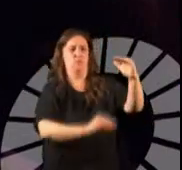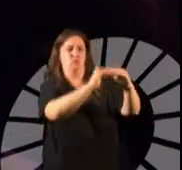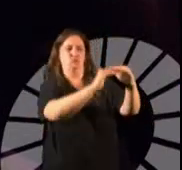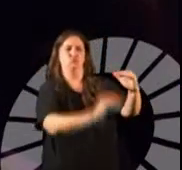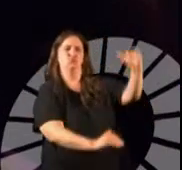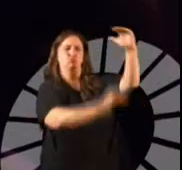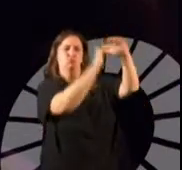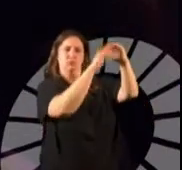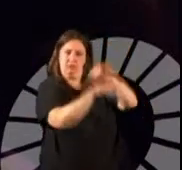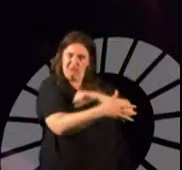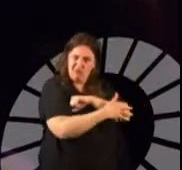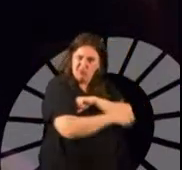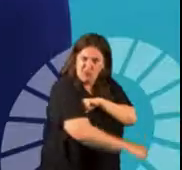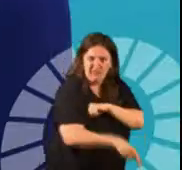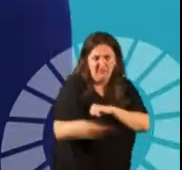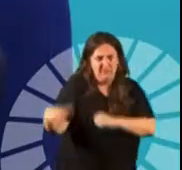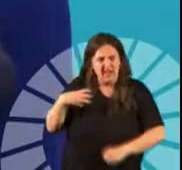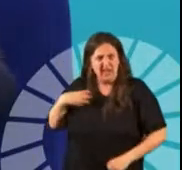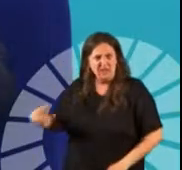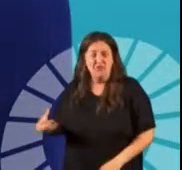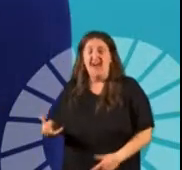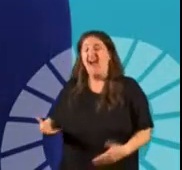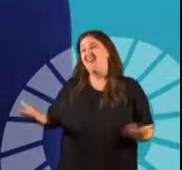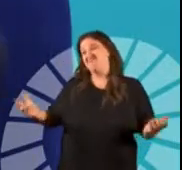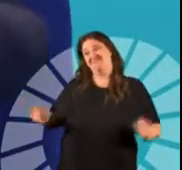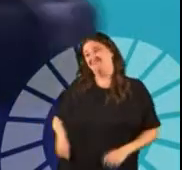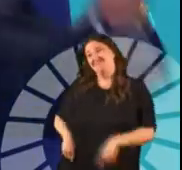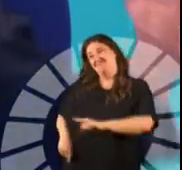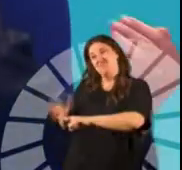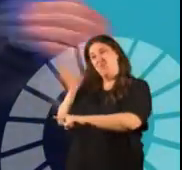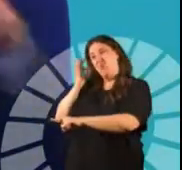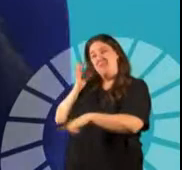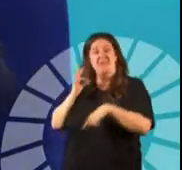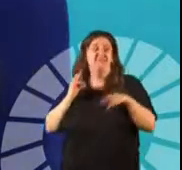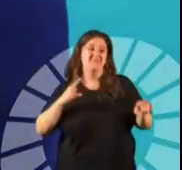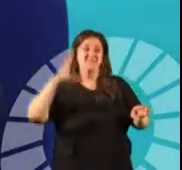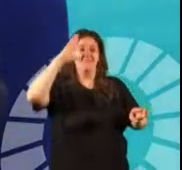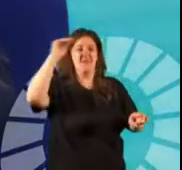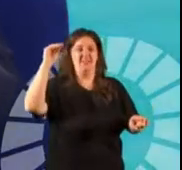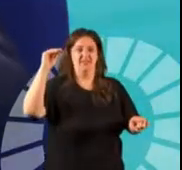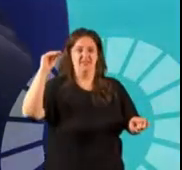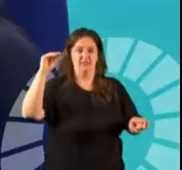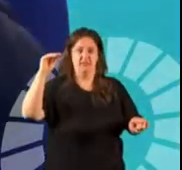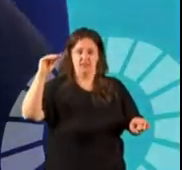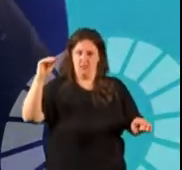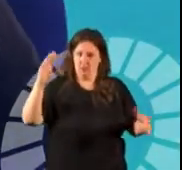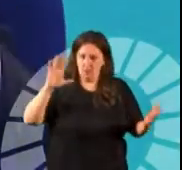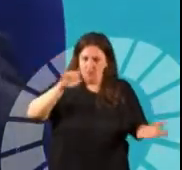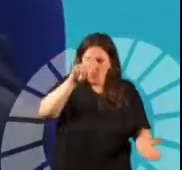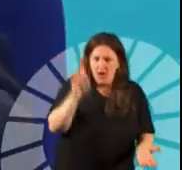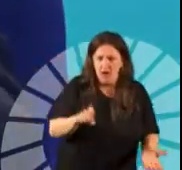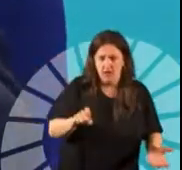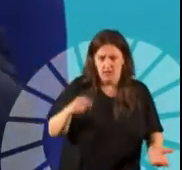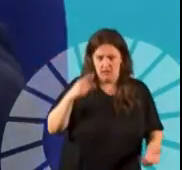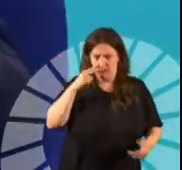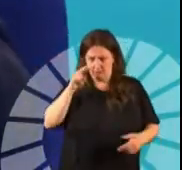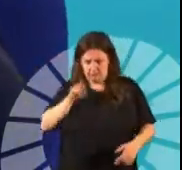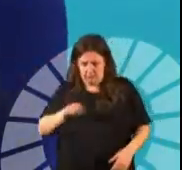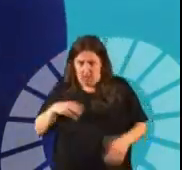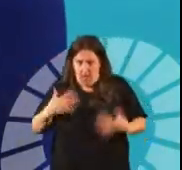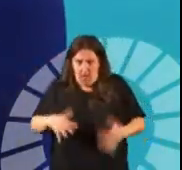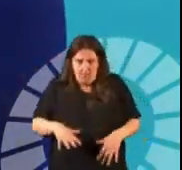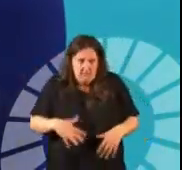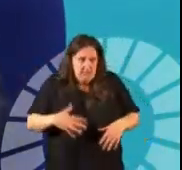the way the computer does these things. It was the algorithm that brought up that decided that. And because of these algorithms that are